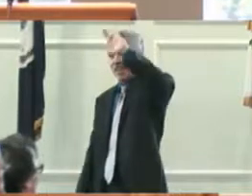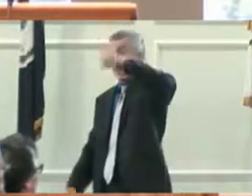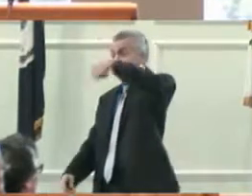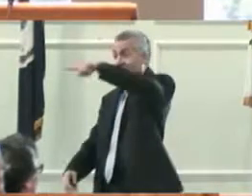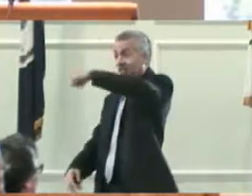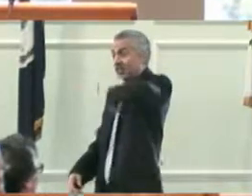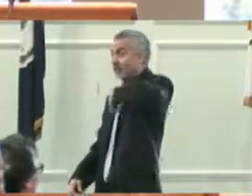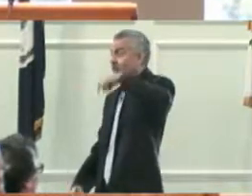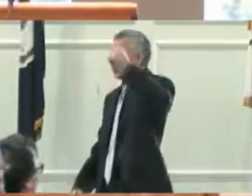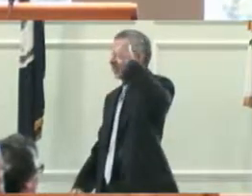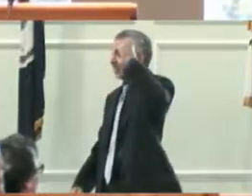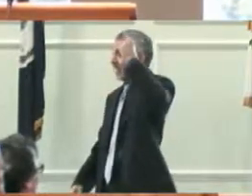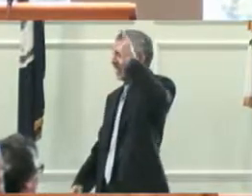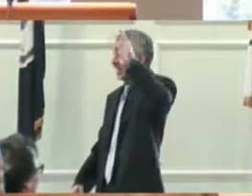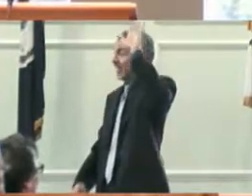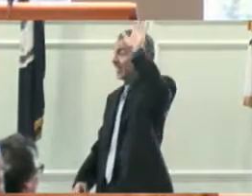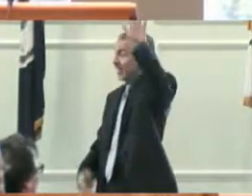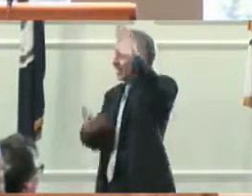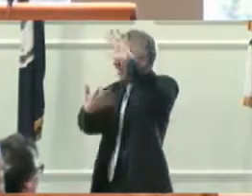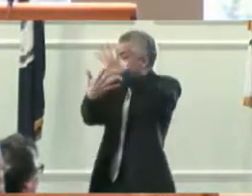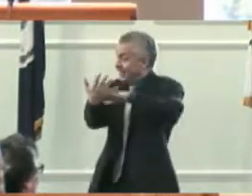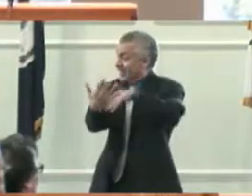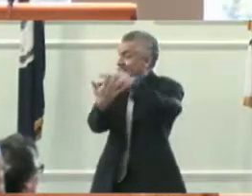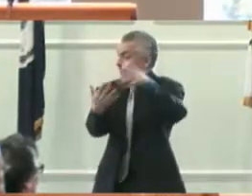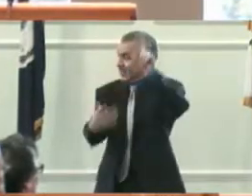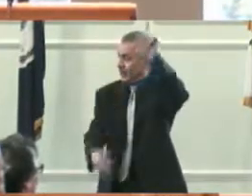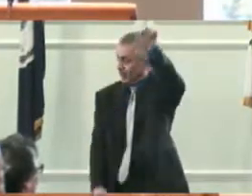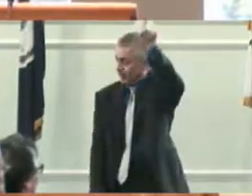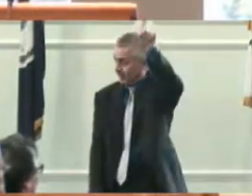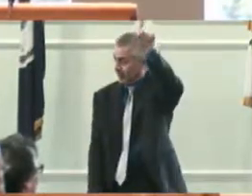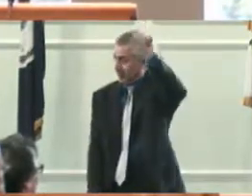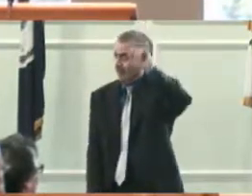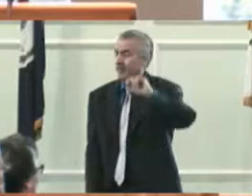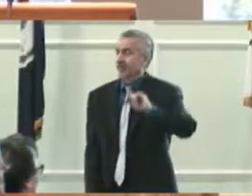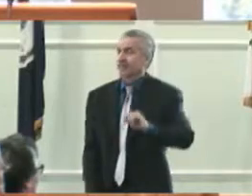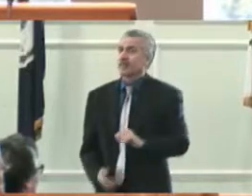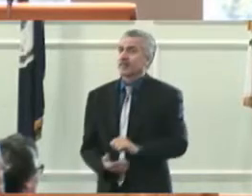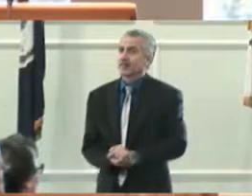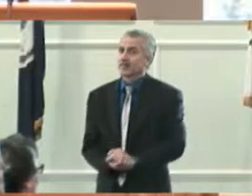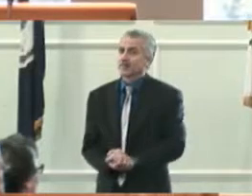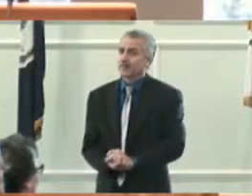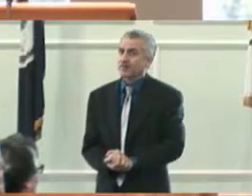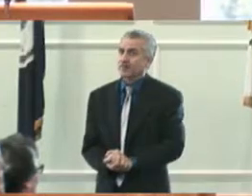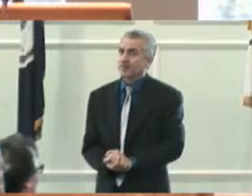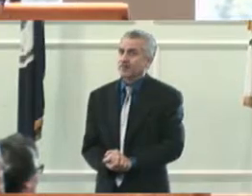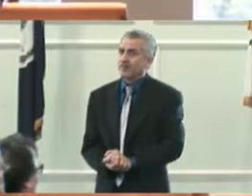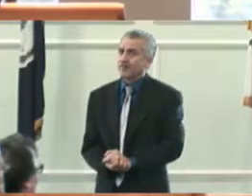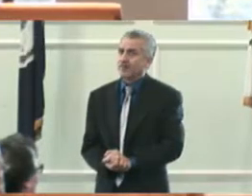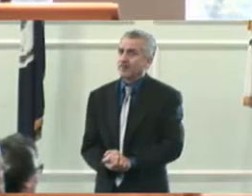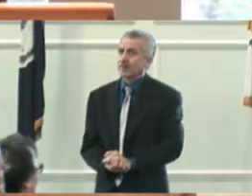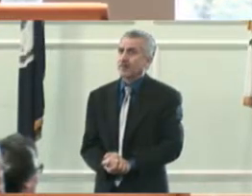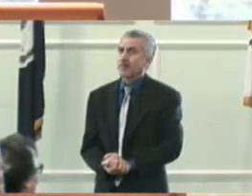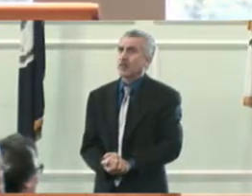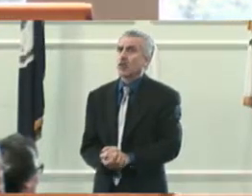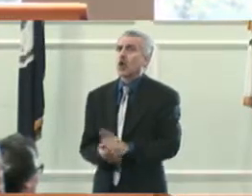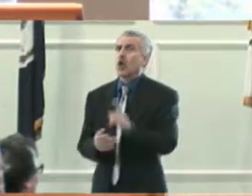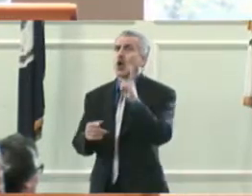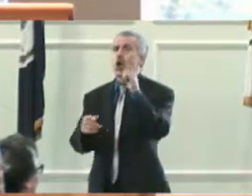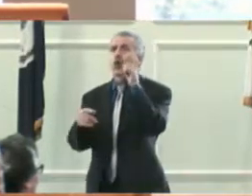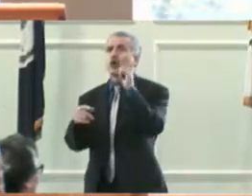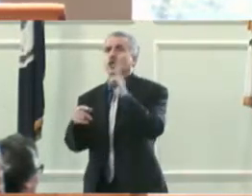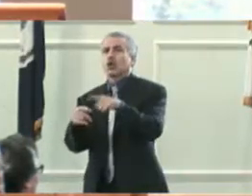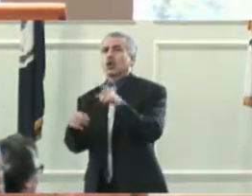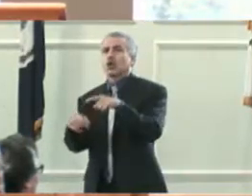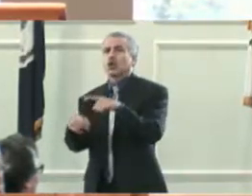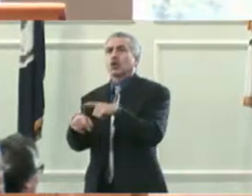there, 1,290 days. What is that? I want you to look at that phrase, until the desolation